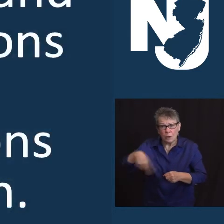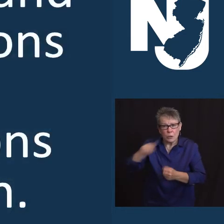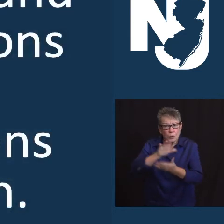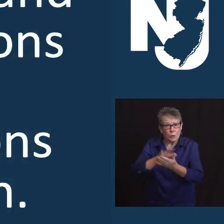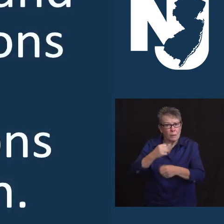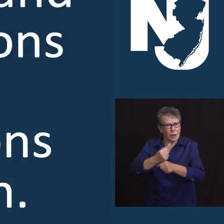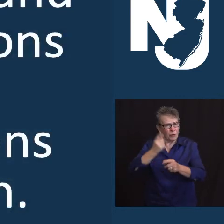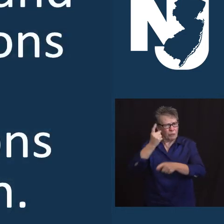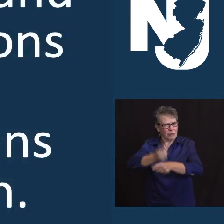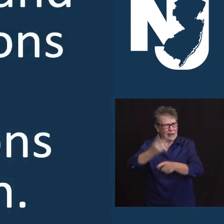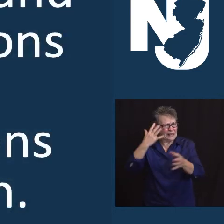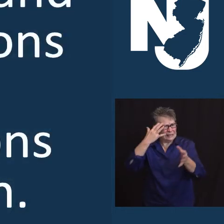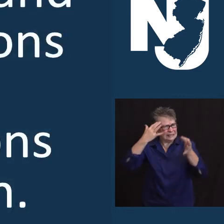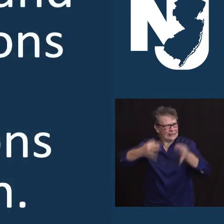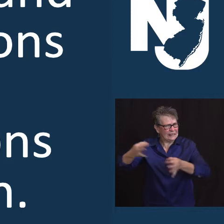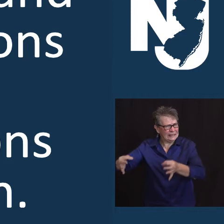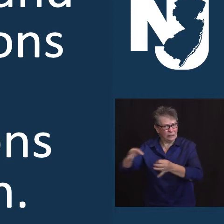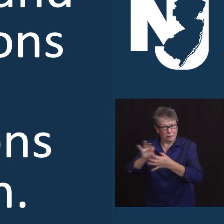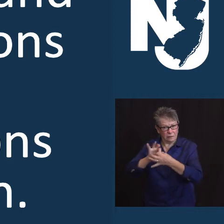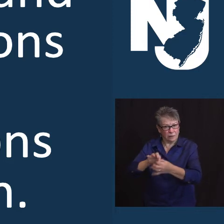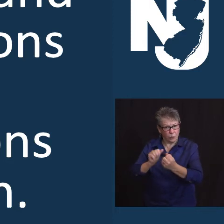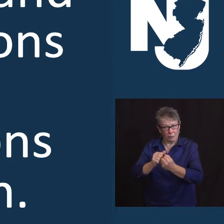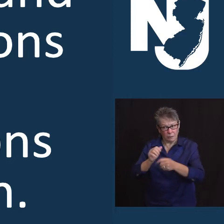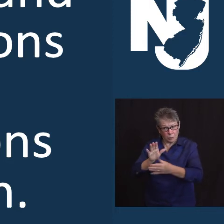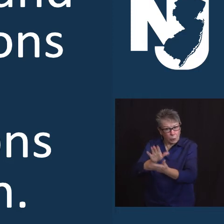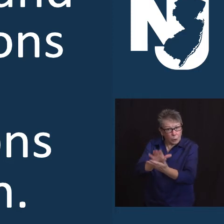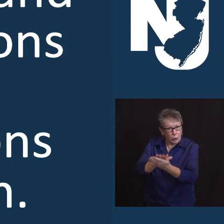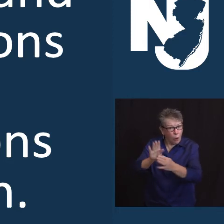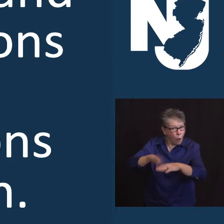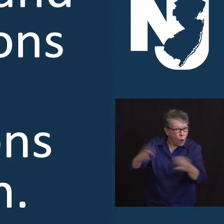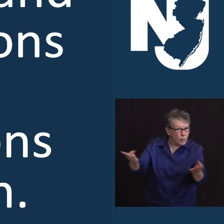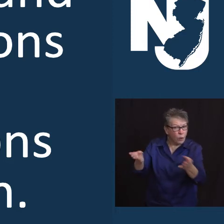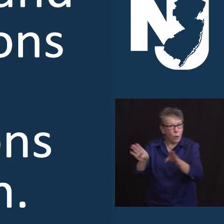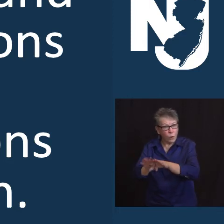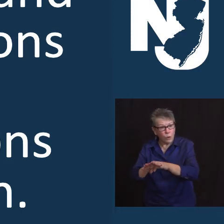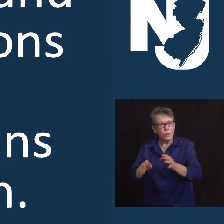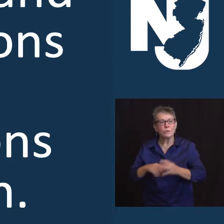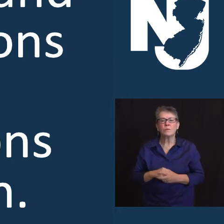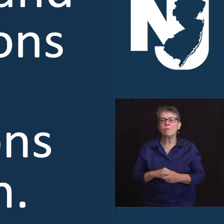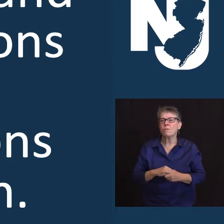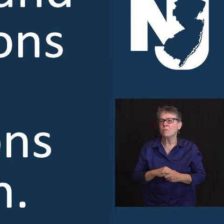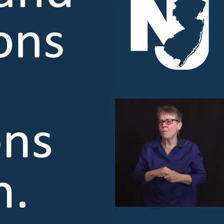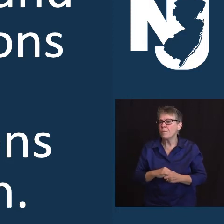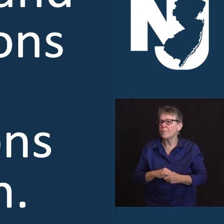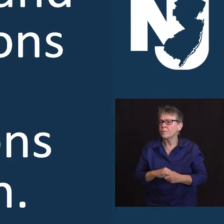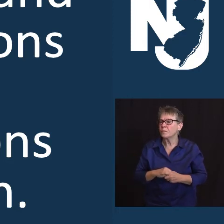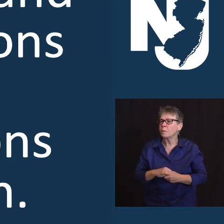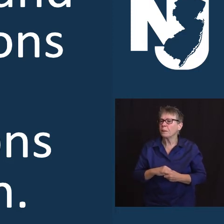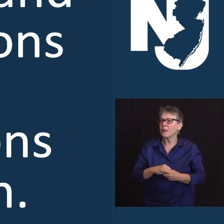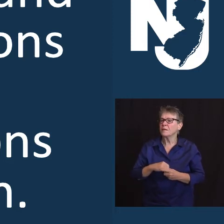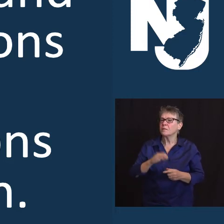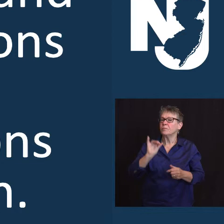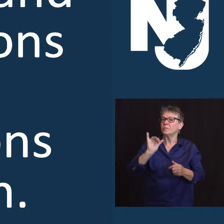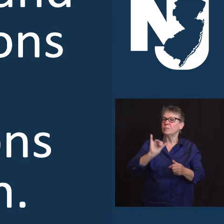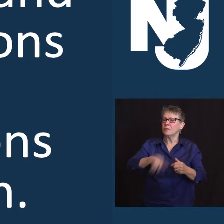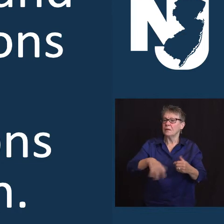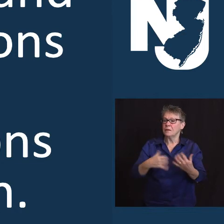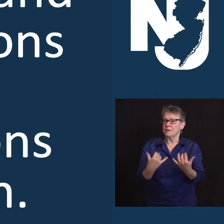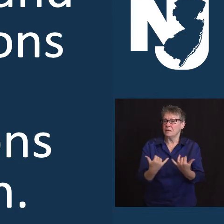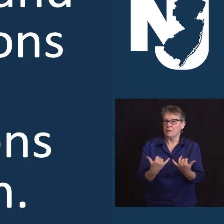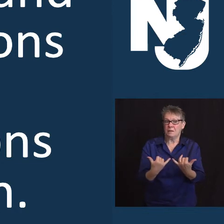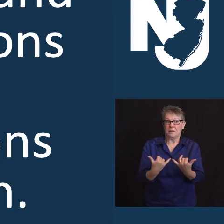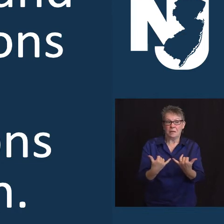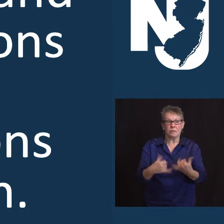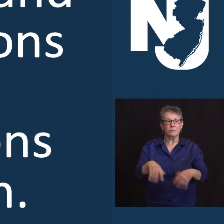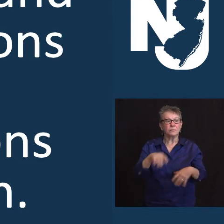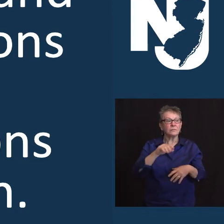Switching gears again. As we have previously noted, the school elections originally scheduled for January and March of this year, as